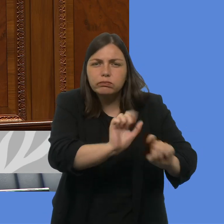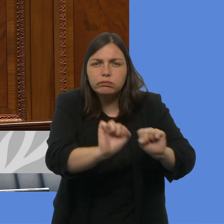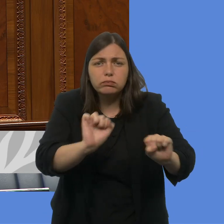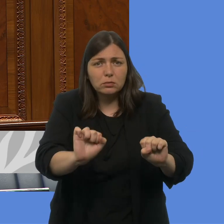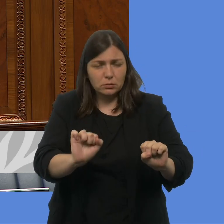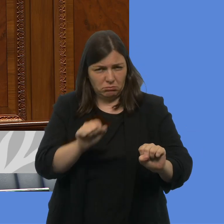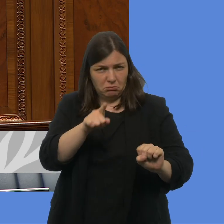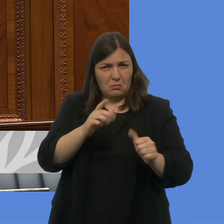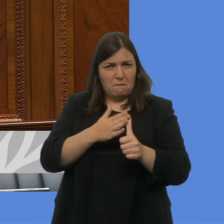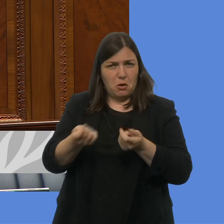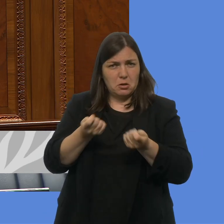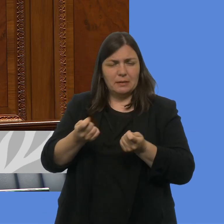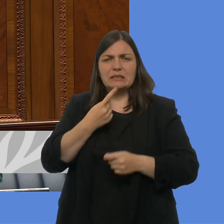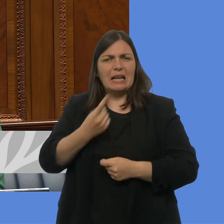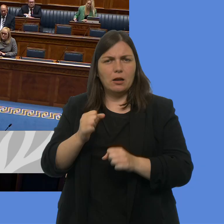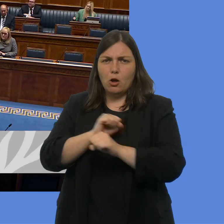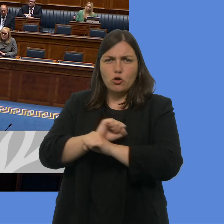endorsing no-go areas in Northern Ireland?